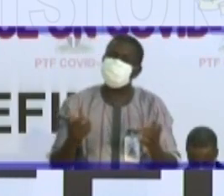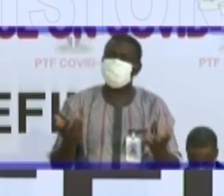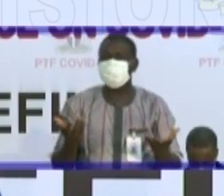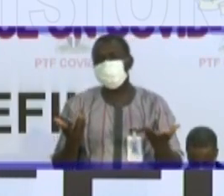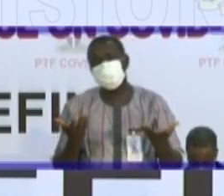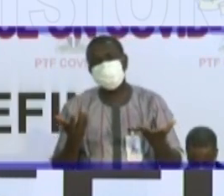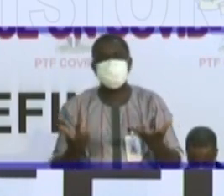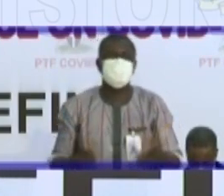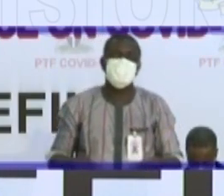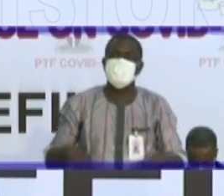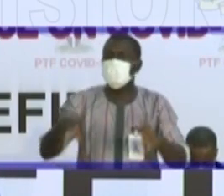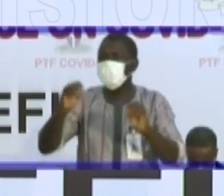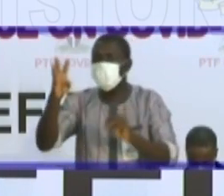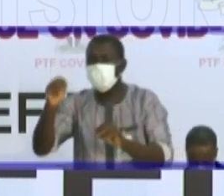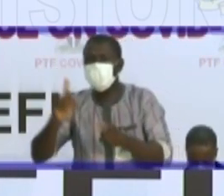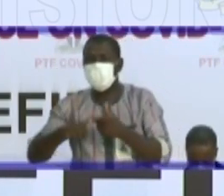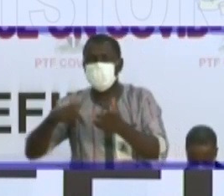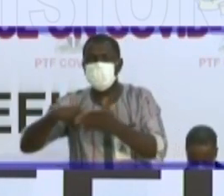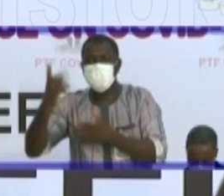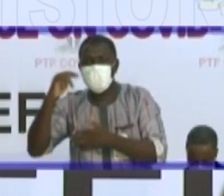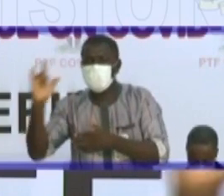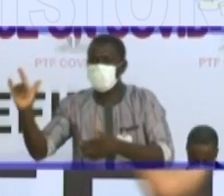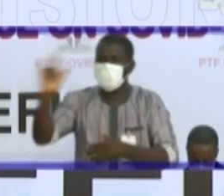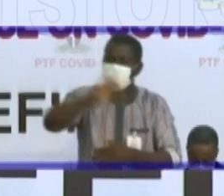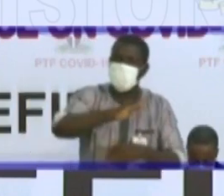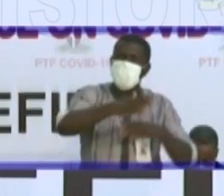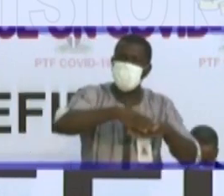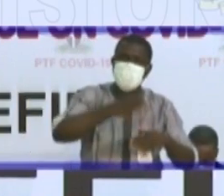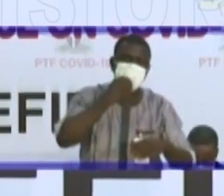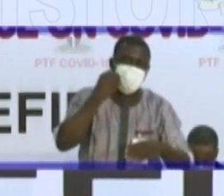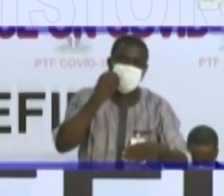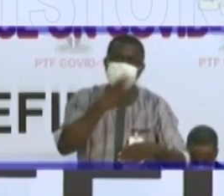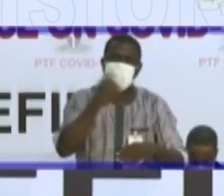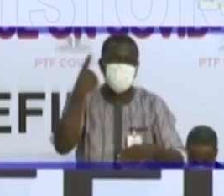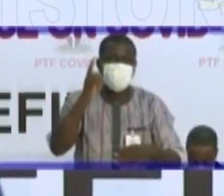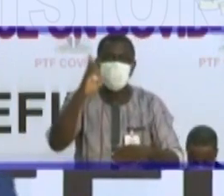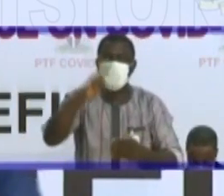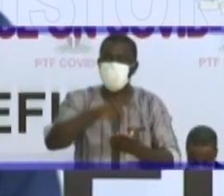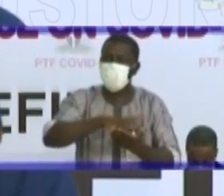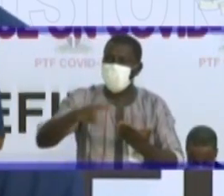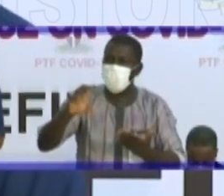to take them to pay for their return and also for their two-week